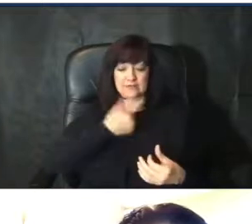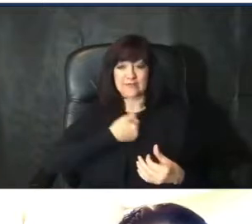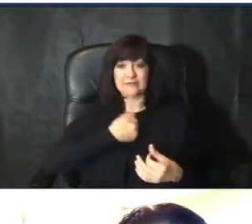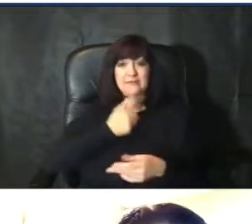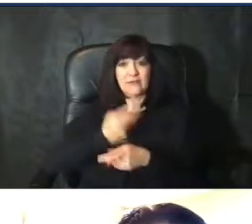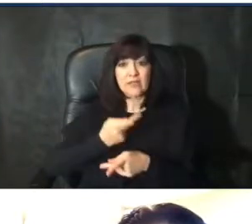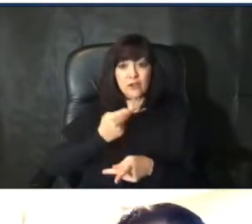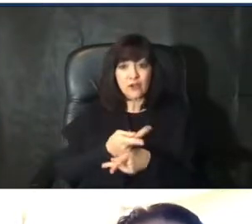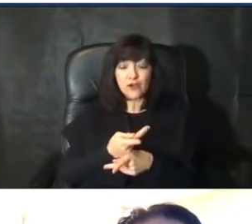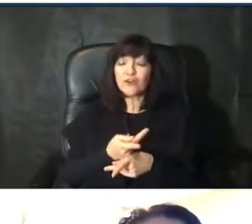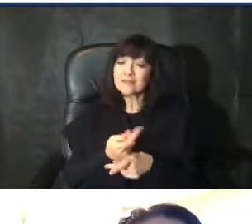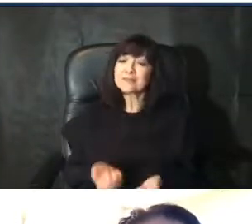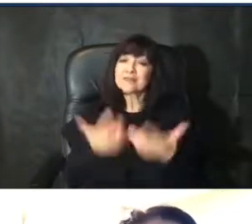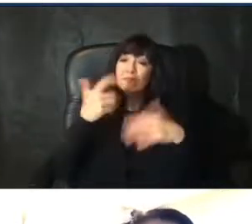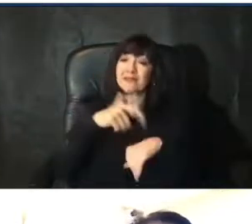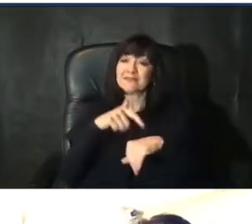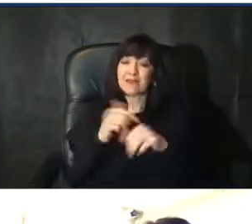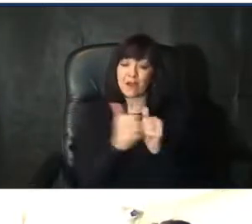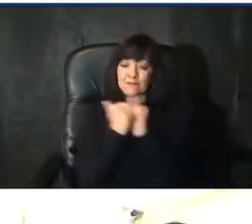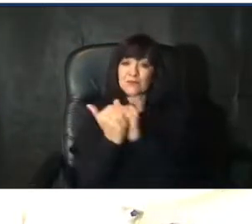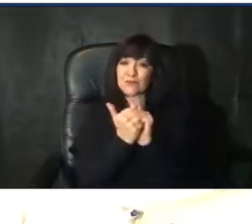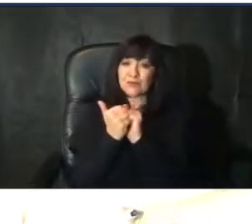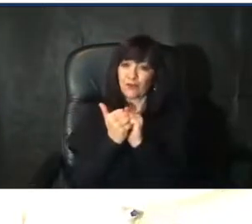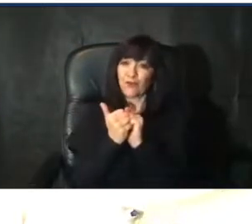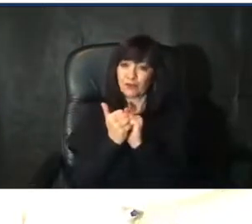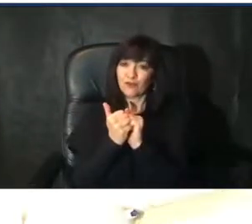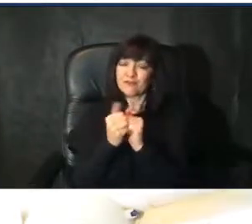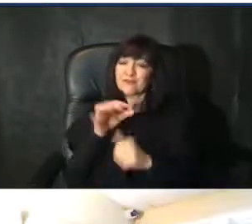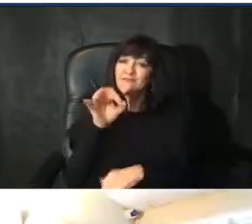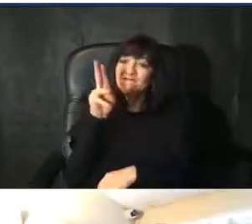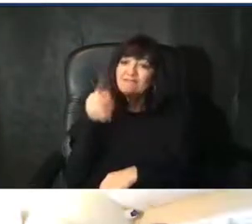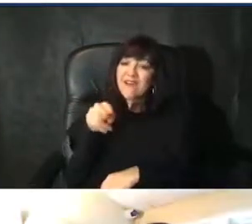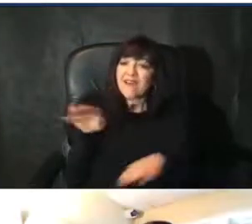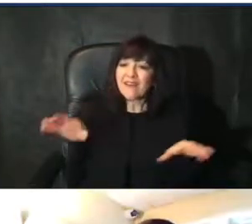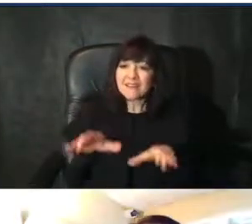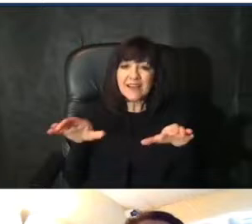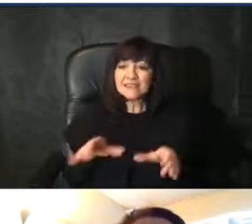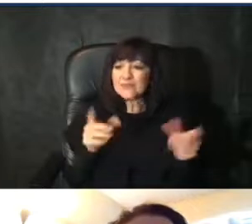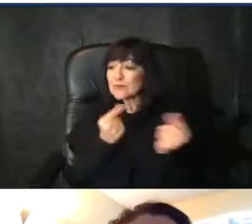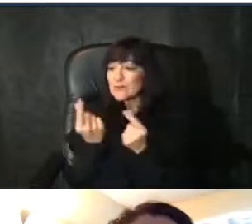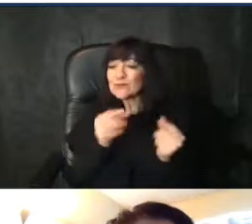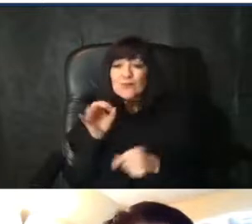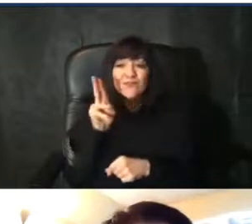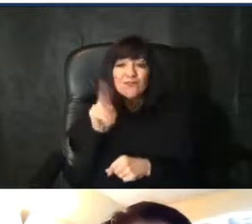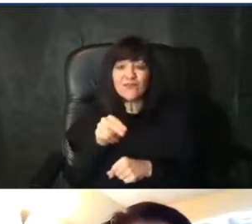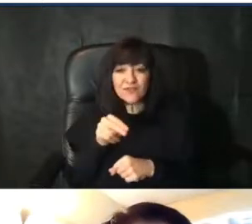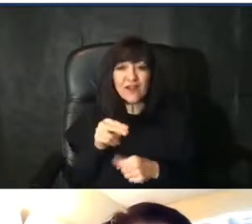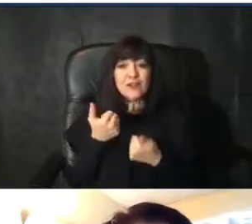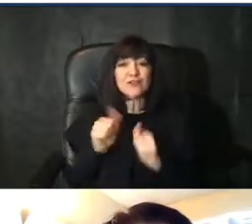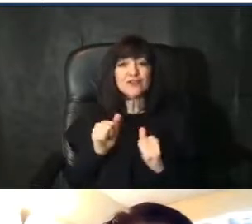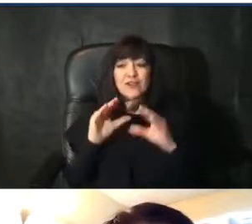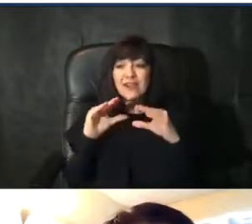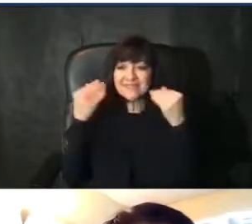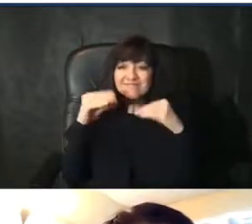spending time together doing fun things. It can be a nice distraction from everything else going on. You could play a